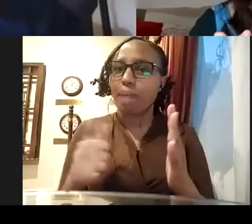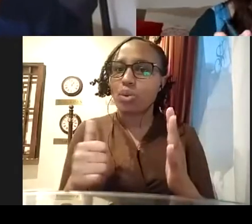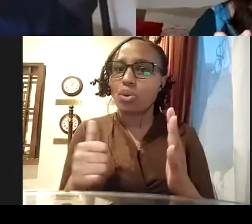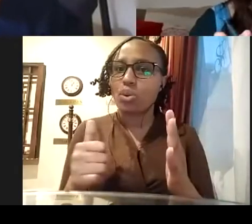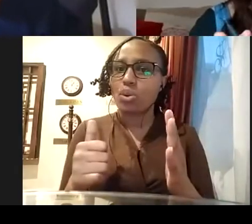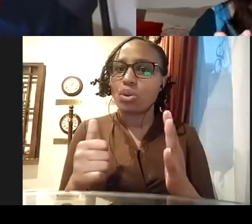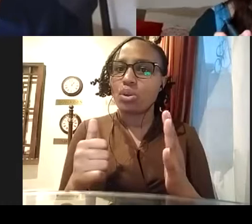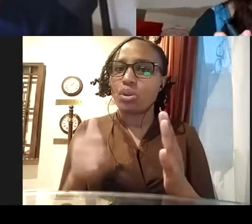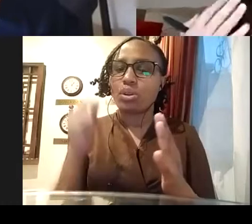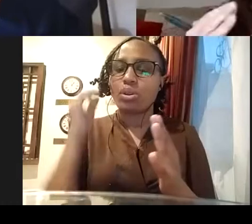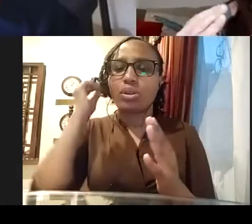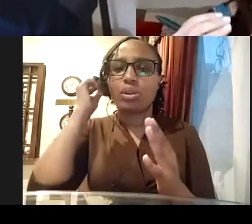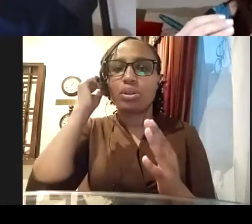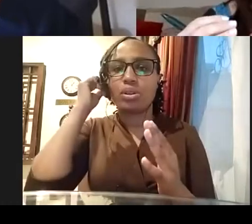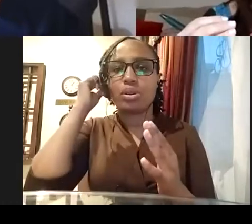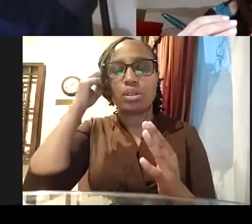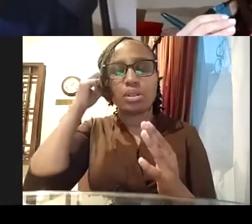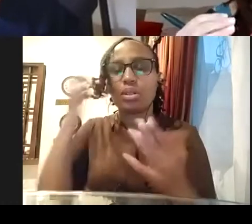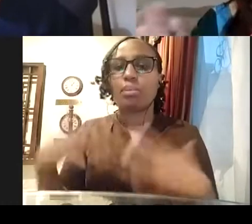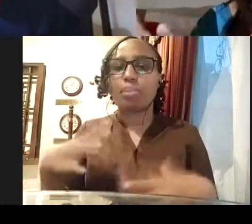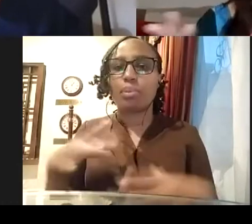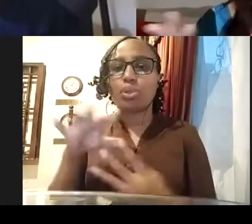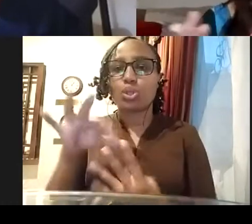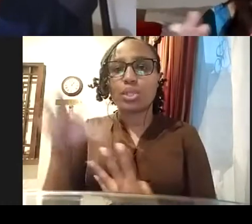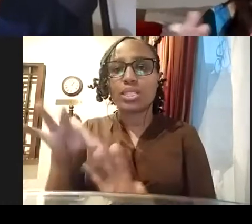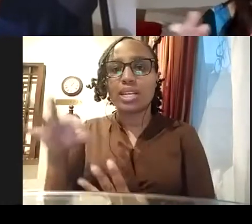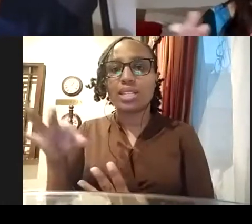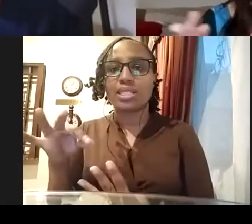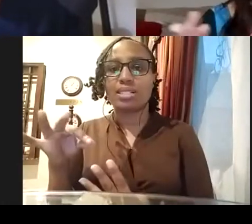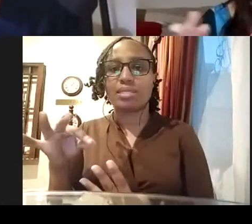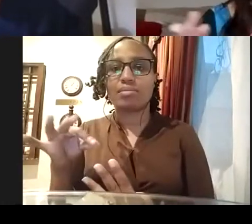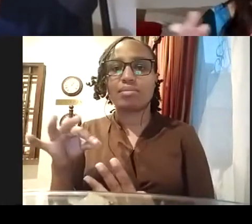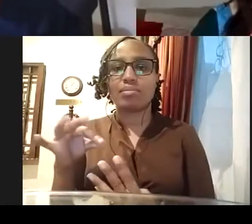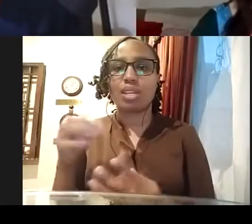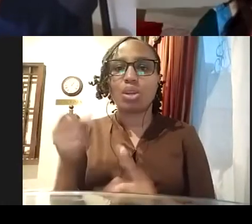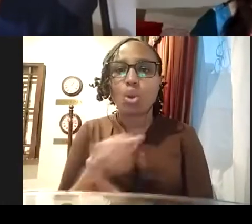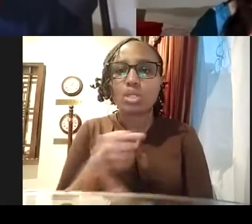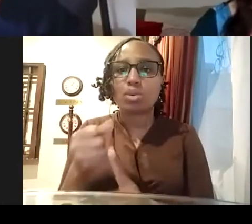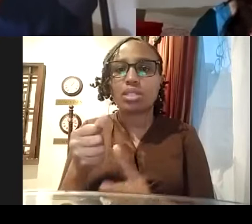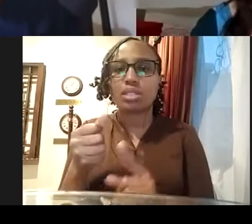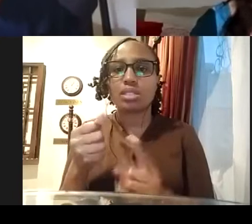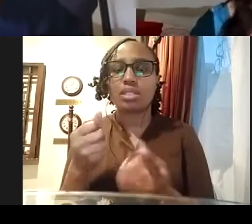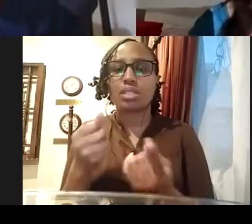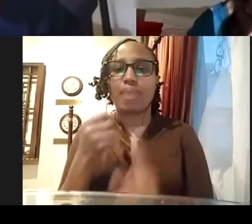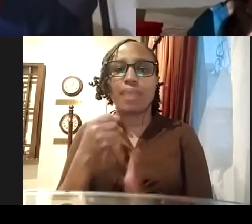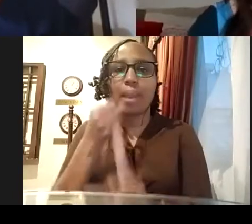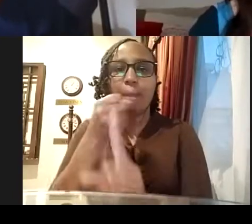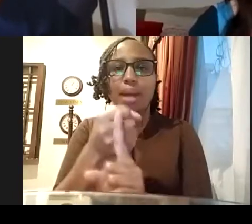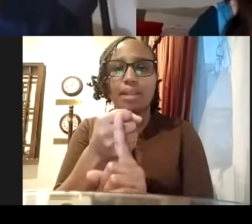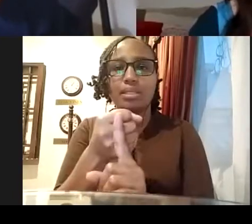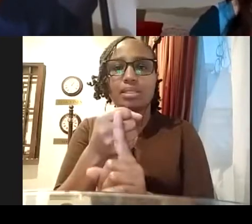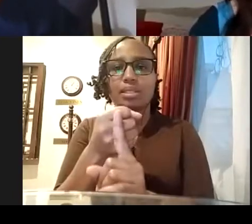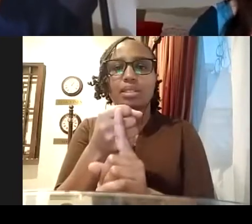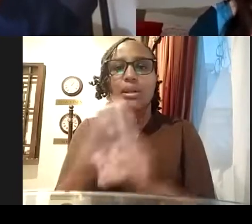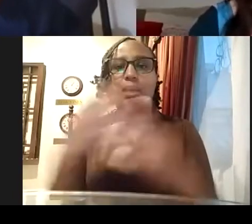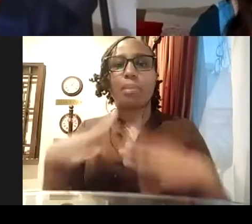is people's choices, and the consequences of people's choices and the impact that people's choices can have on other